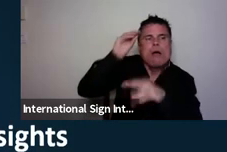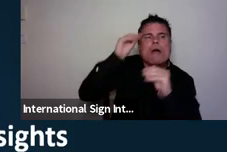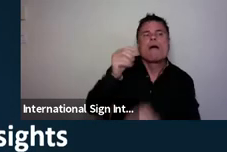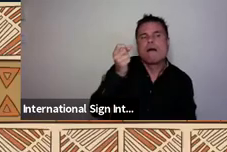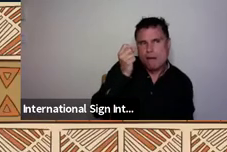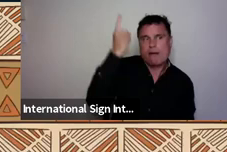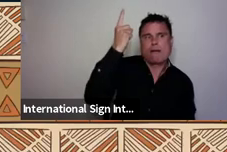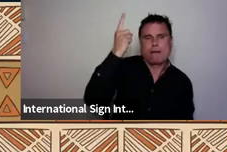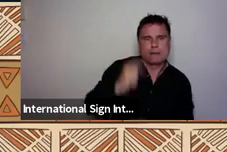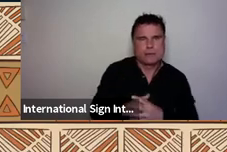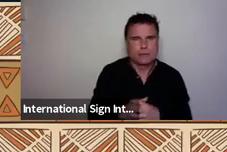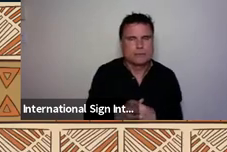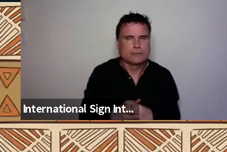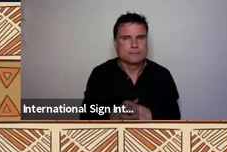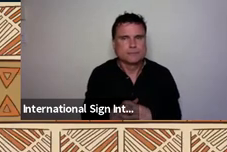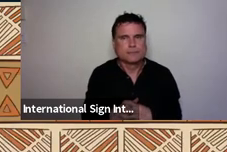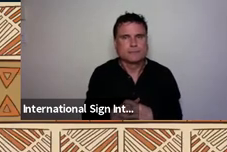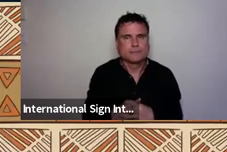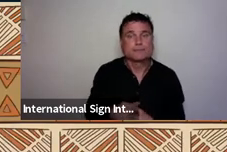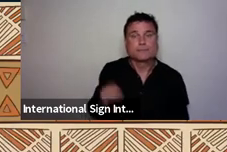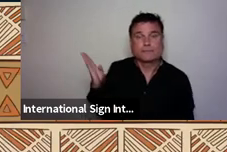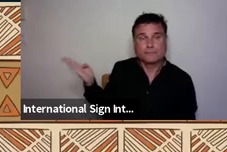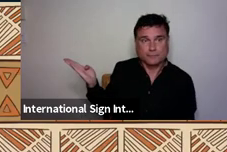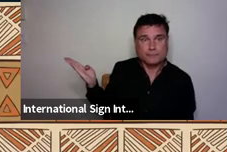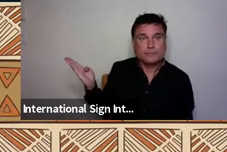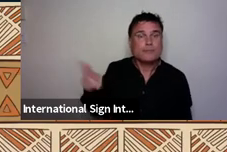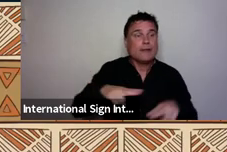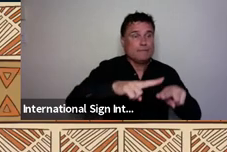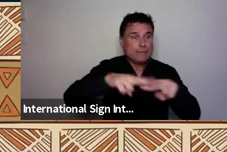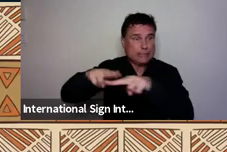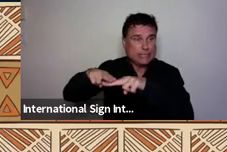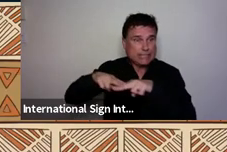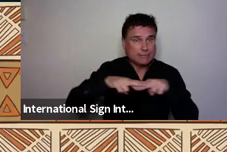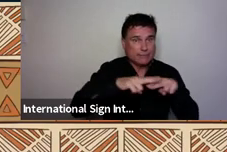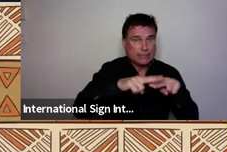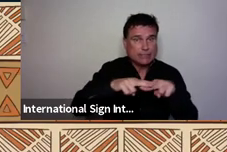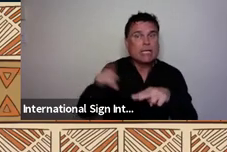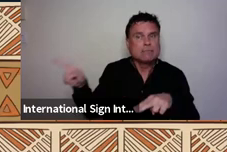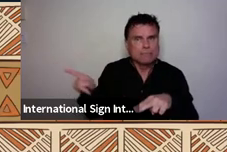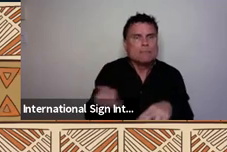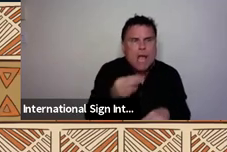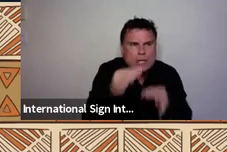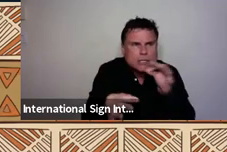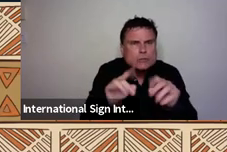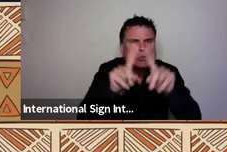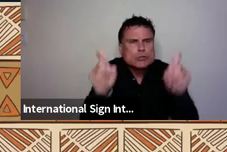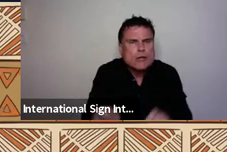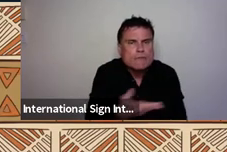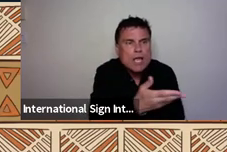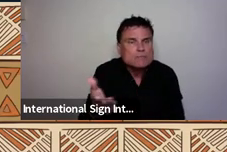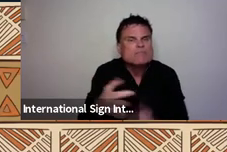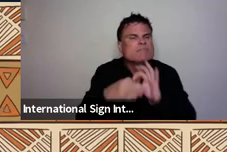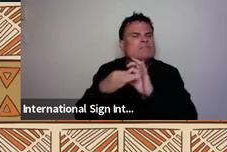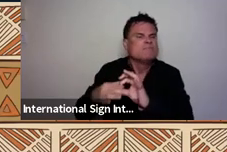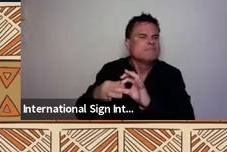This is just an example from our Fiji survey. I talked about the global survey earlier, and it's just a snapshot just to